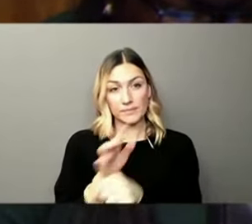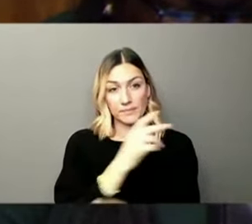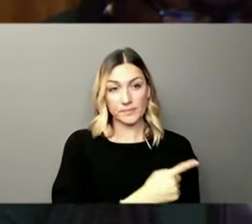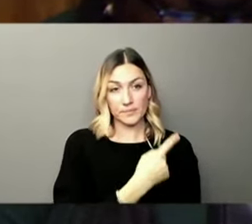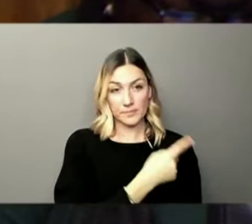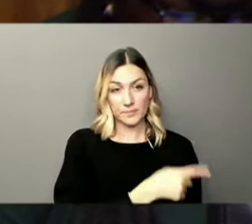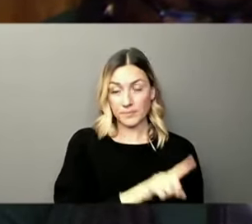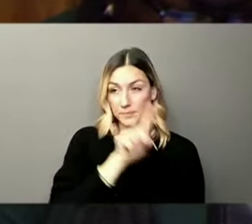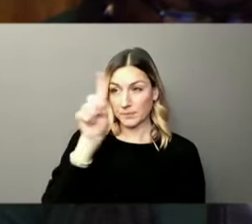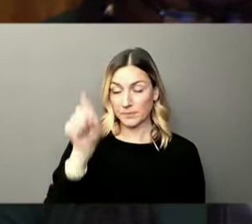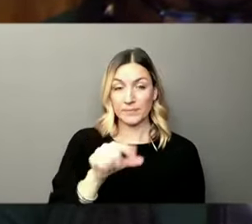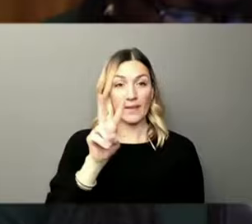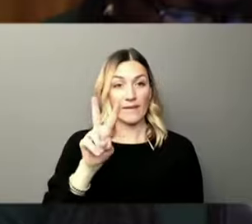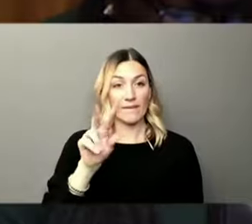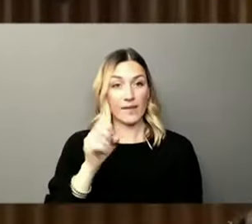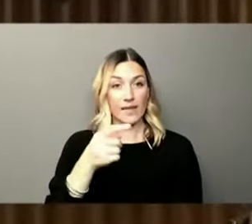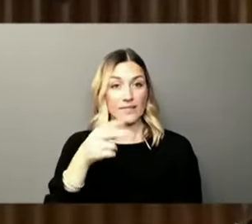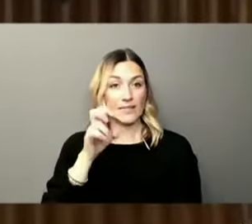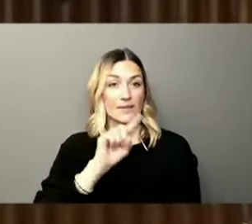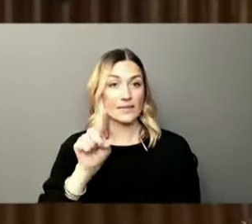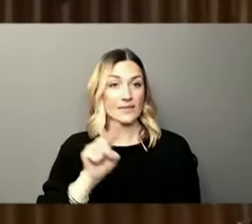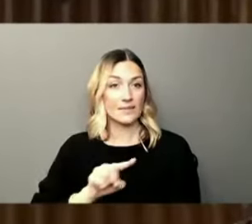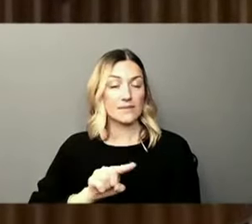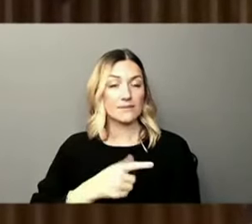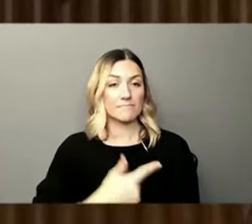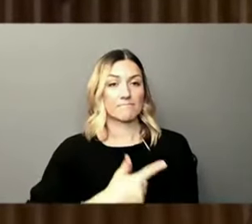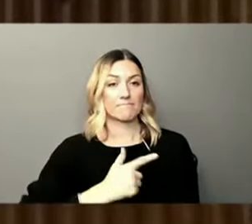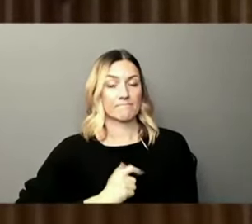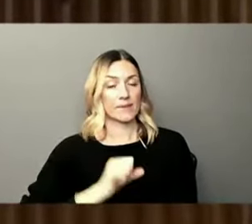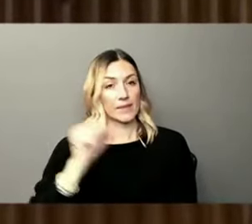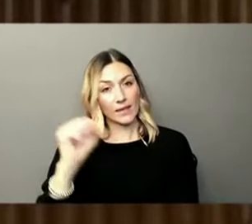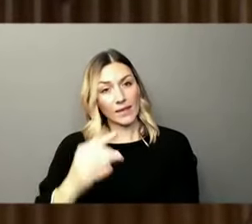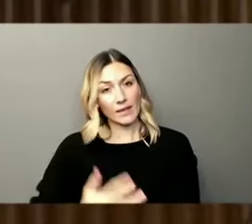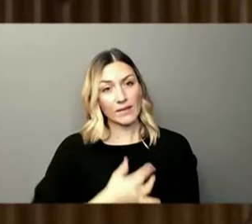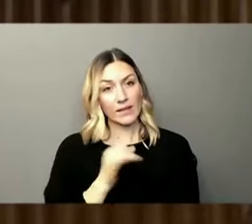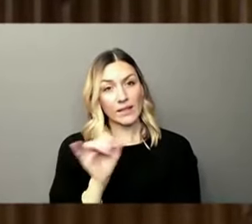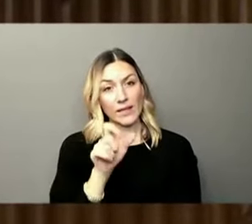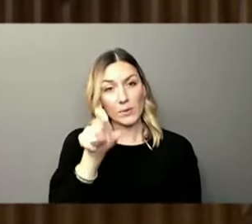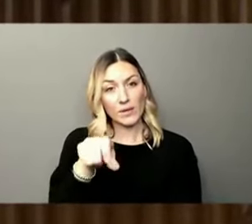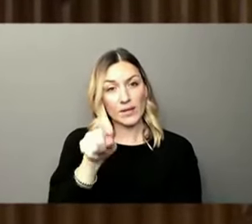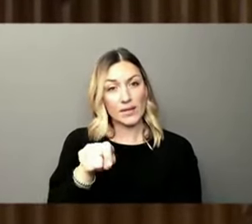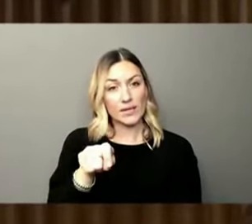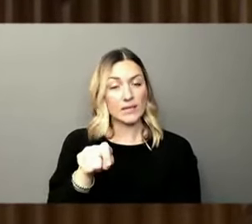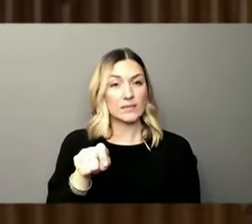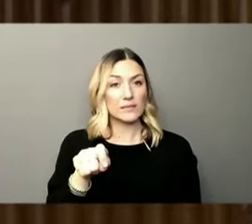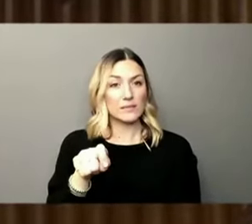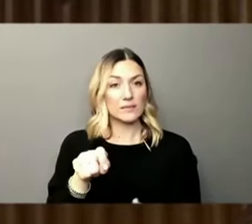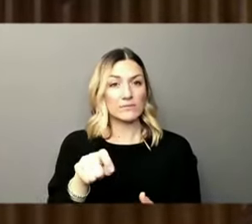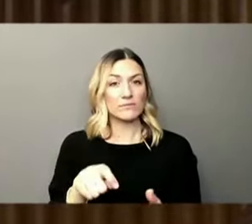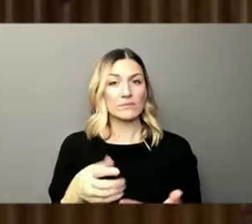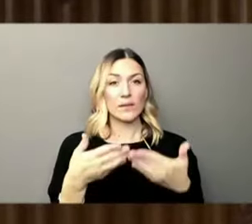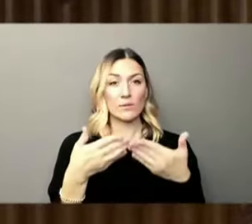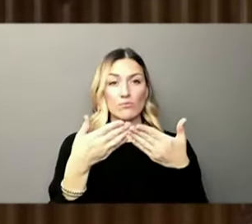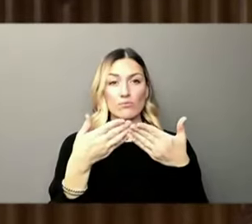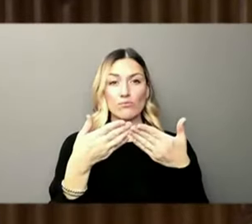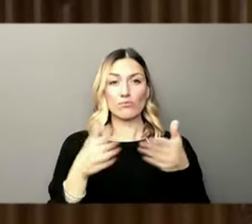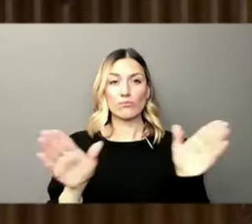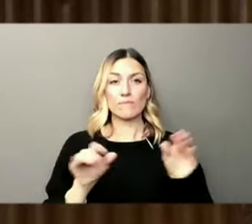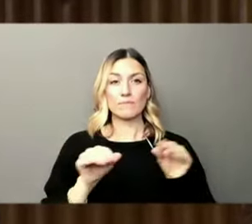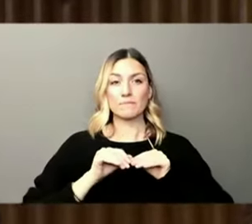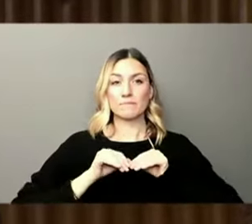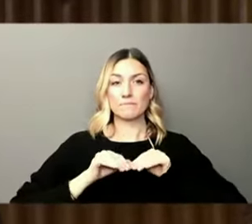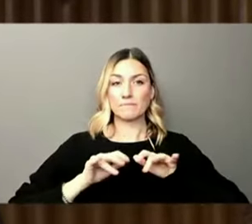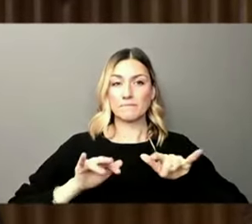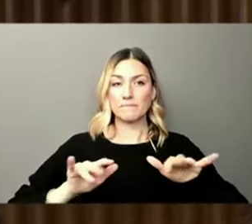Yes. I really feel like we need to broadly disseminate sort of